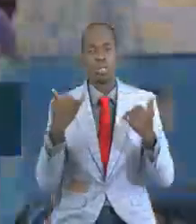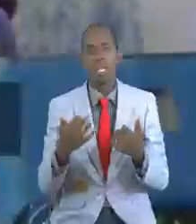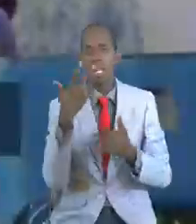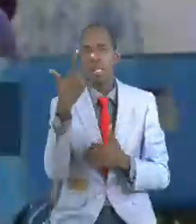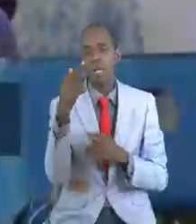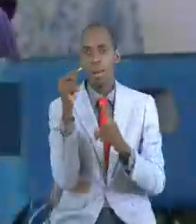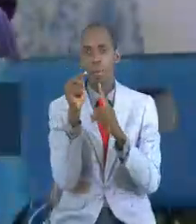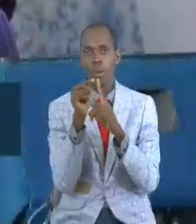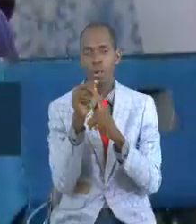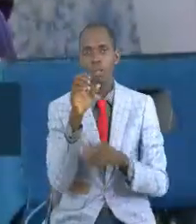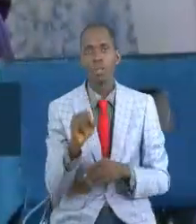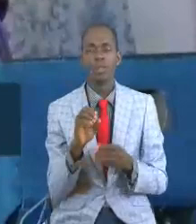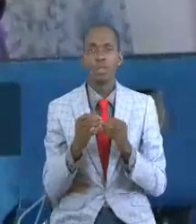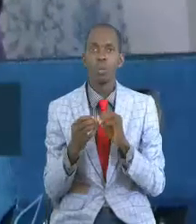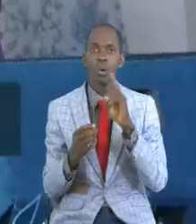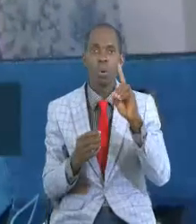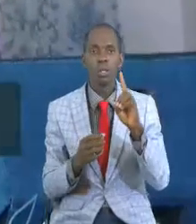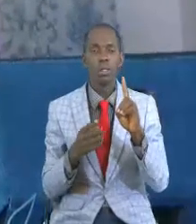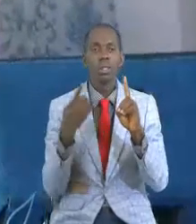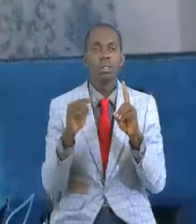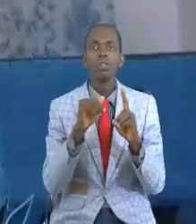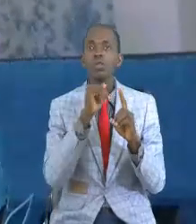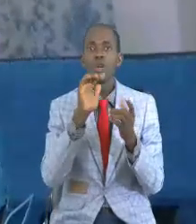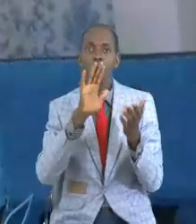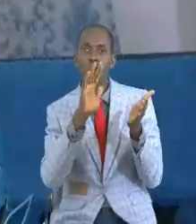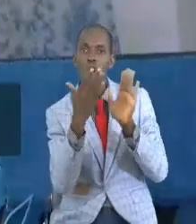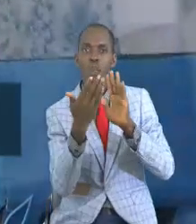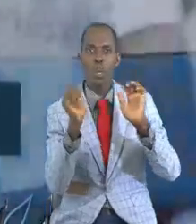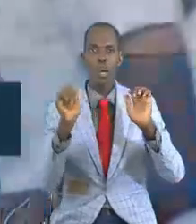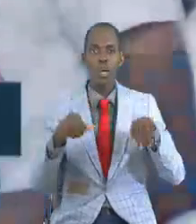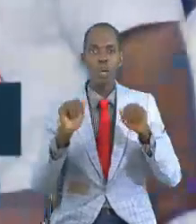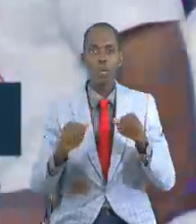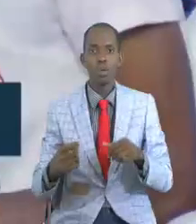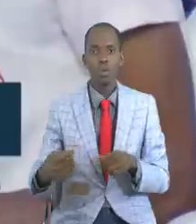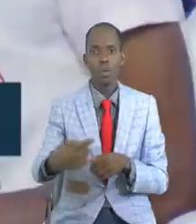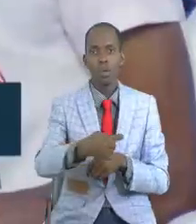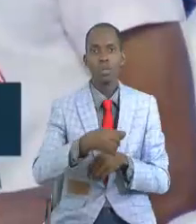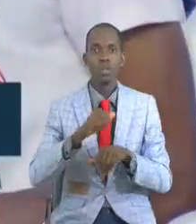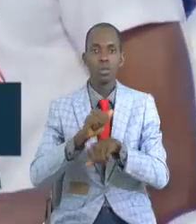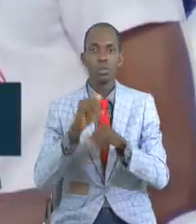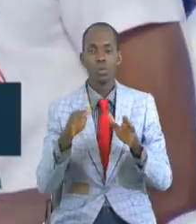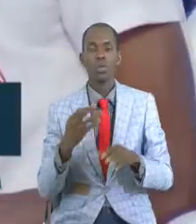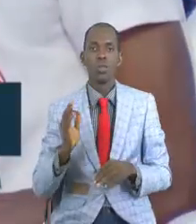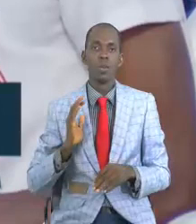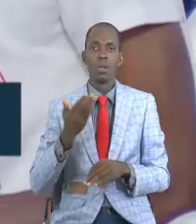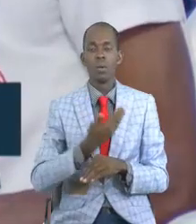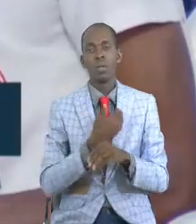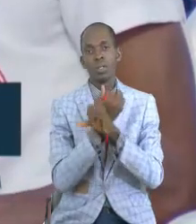at number one, the incomparable cornerstone of our salvation. Think about Christ, the